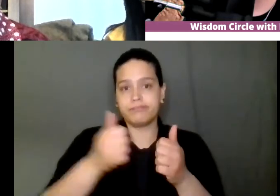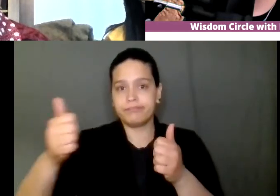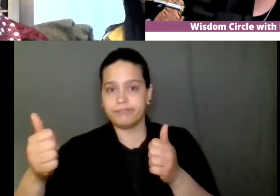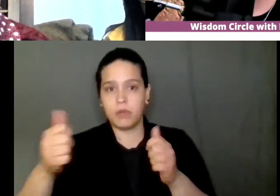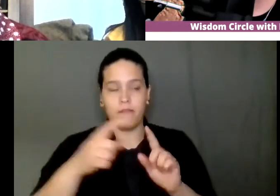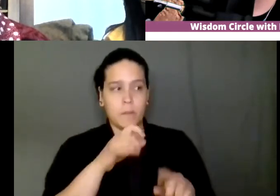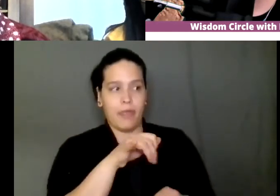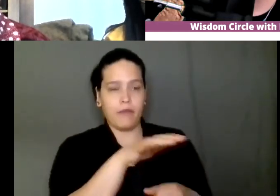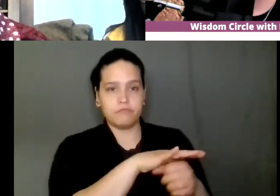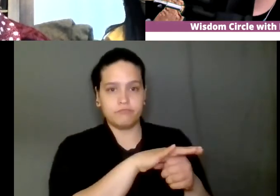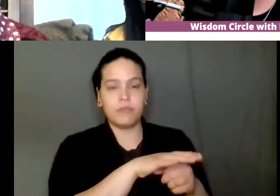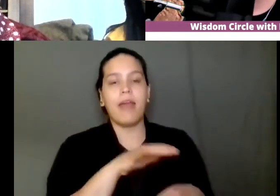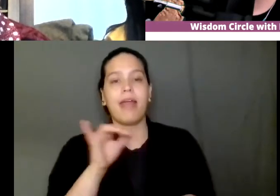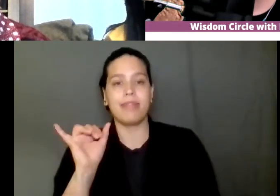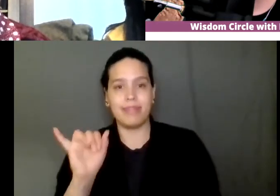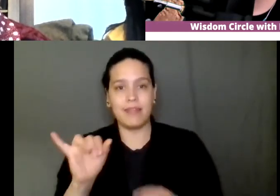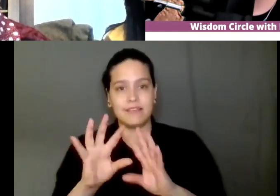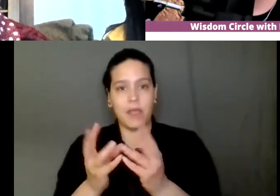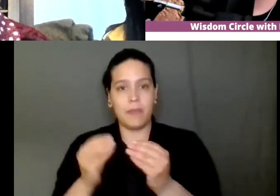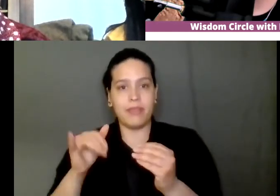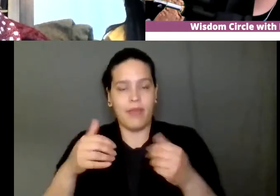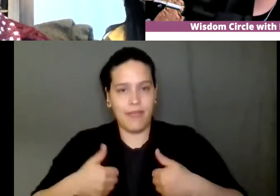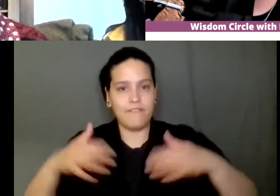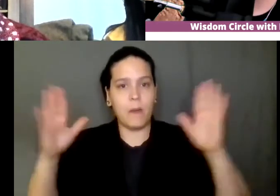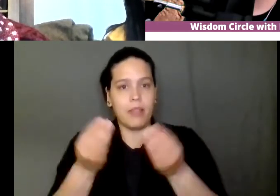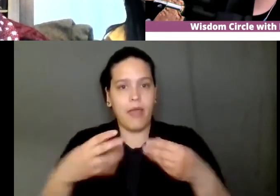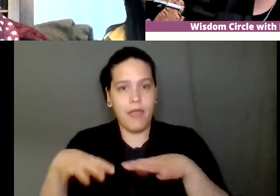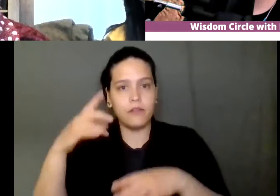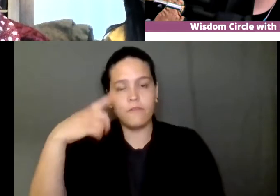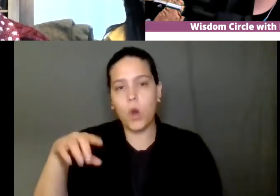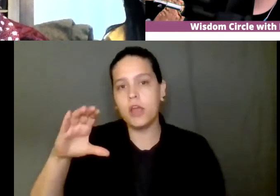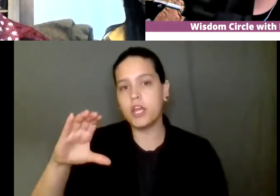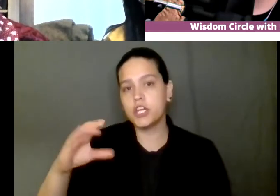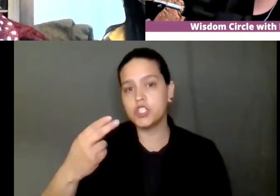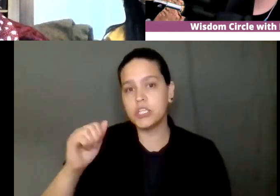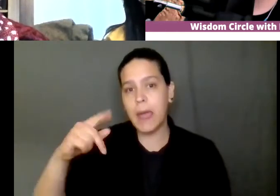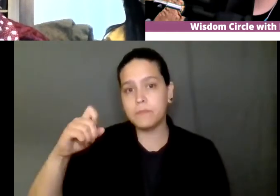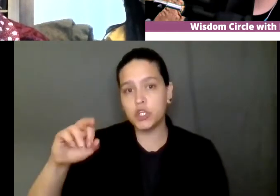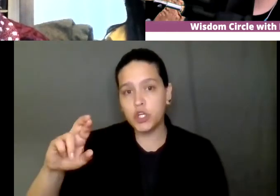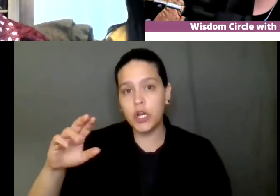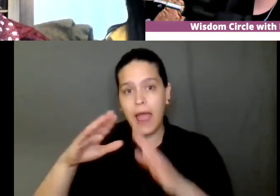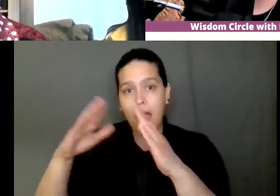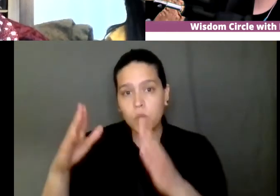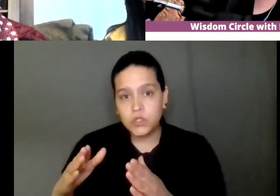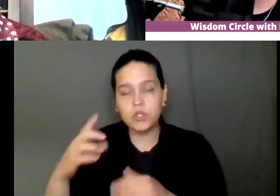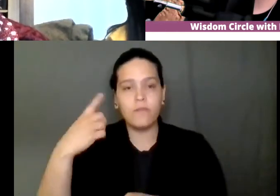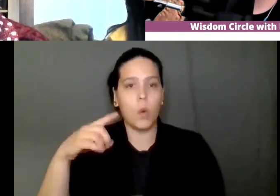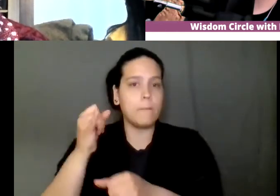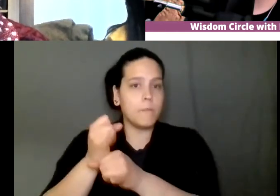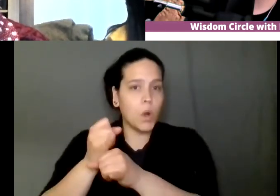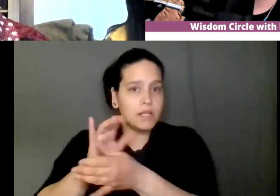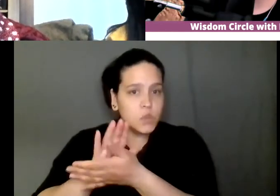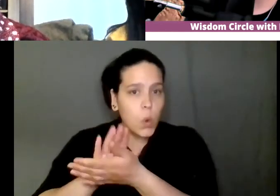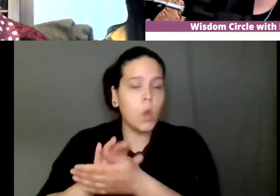that, you know, gave up land for the chapter house, the sporting schools, and what is Bash's now,